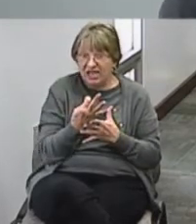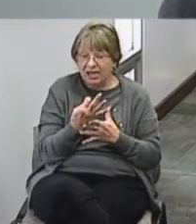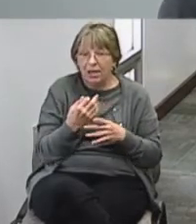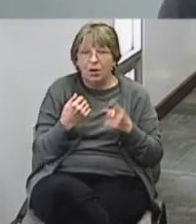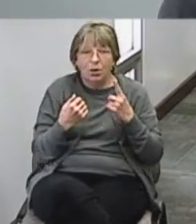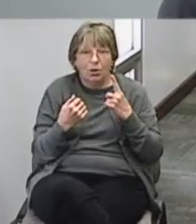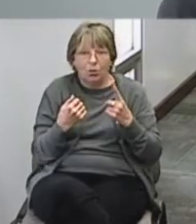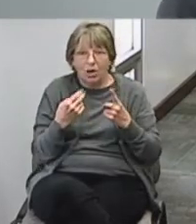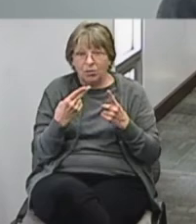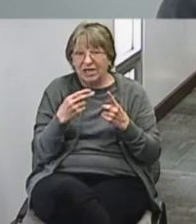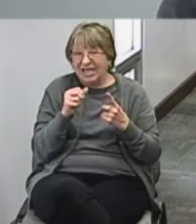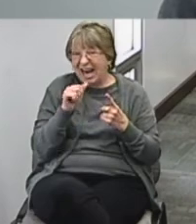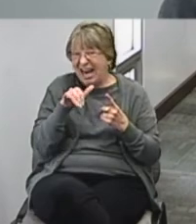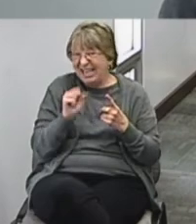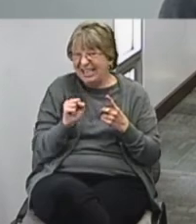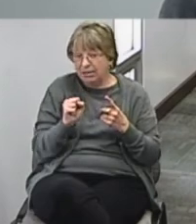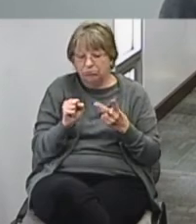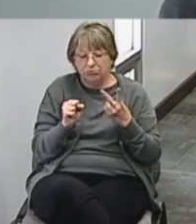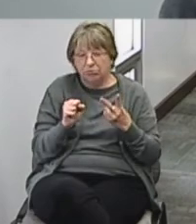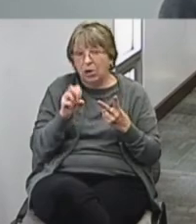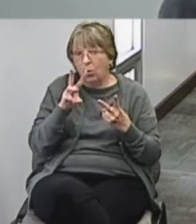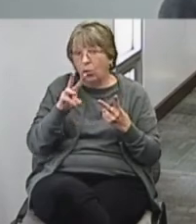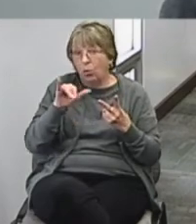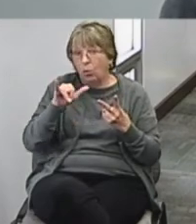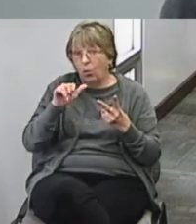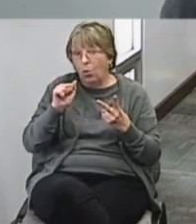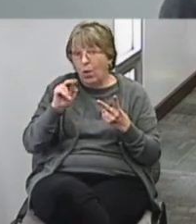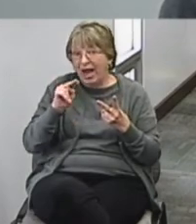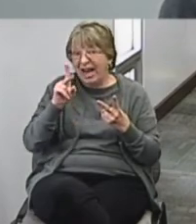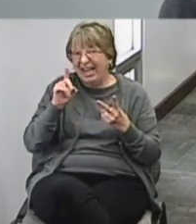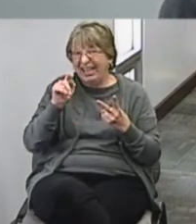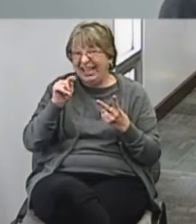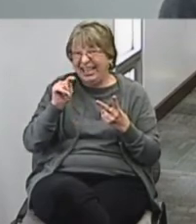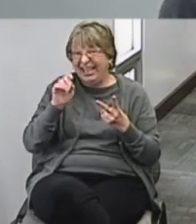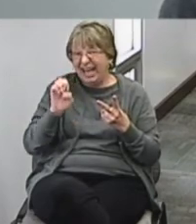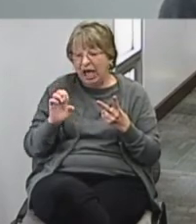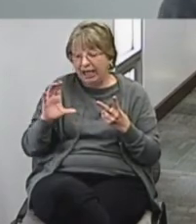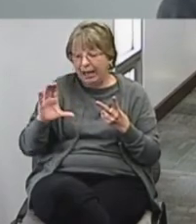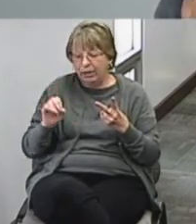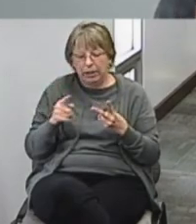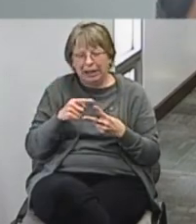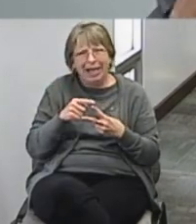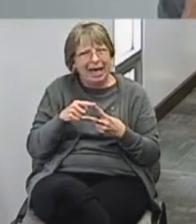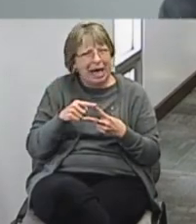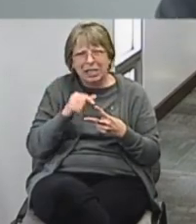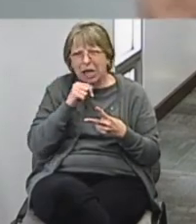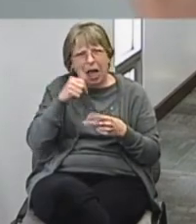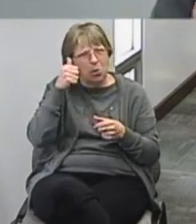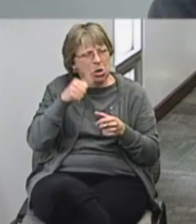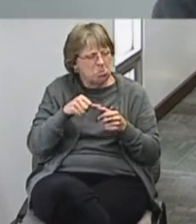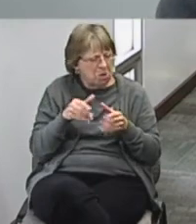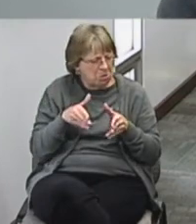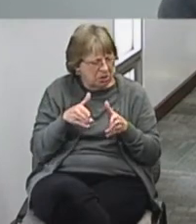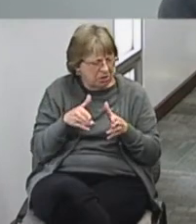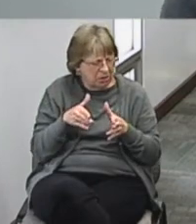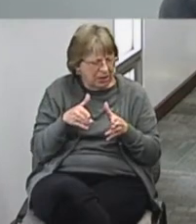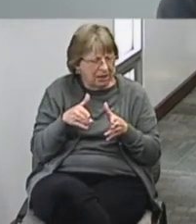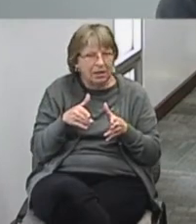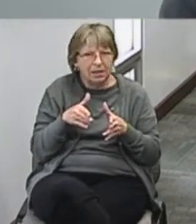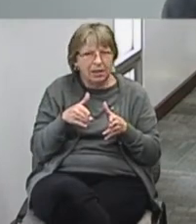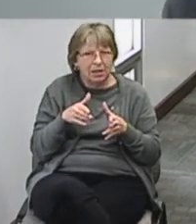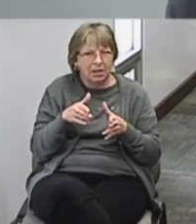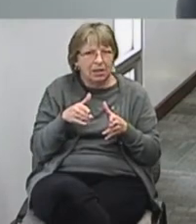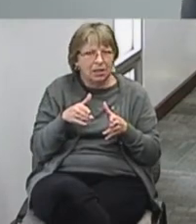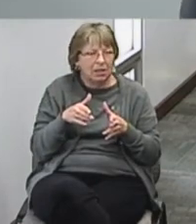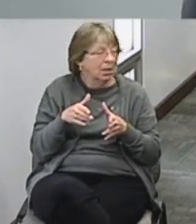those was Hayes, Kansas. The other one was Wyandotte County. Hayes's project, I don't remember the street. Steve, you may remember. Vine but- Street. Vine,